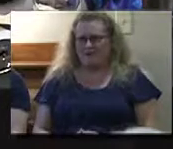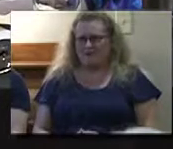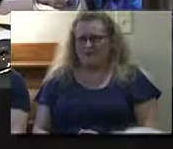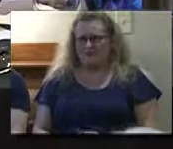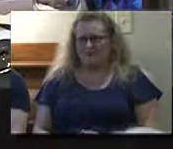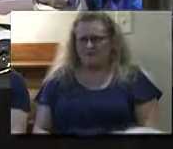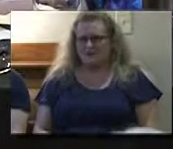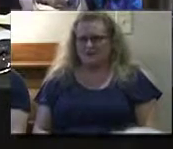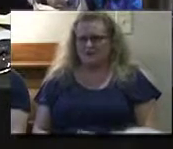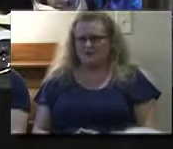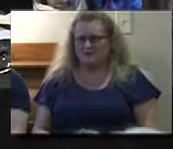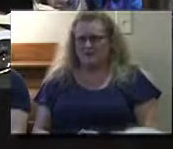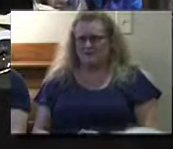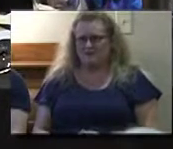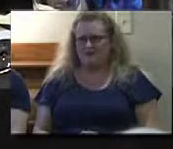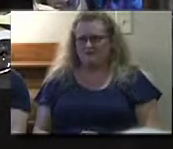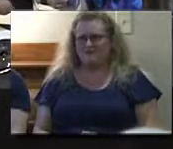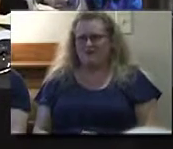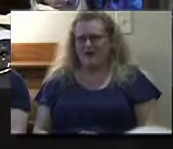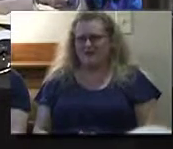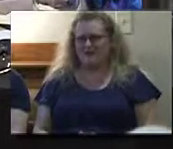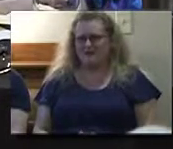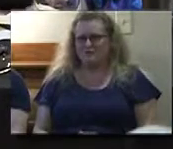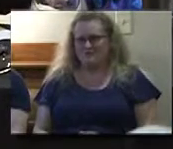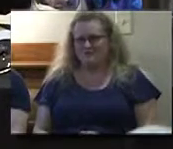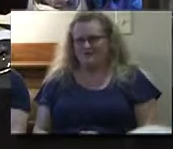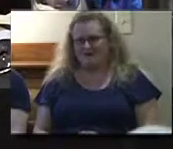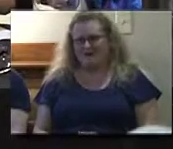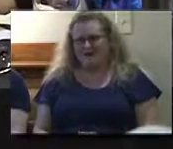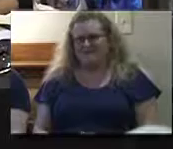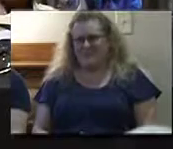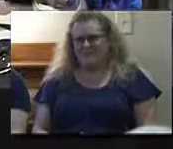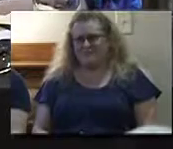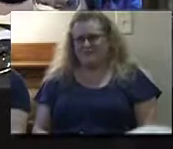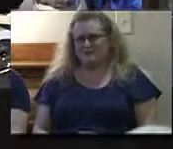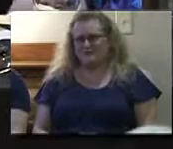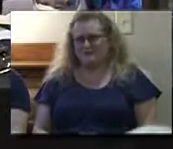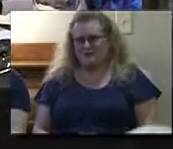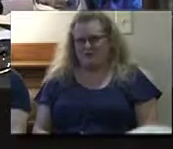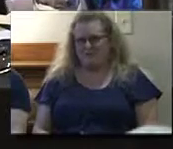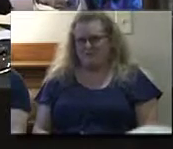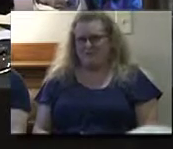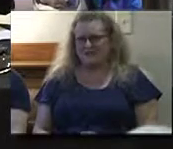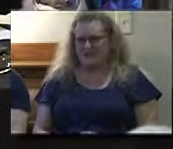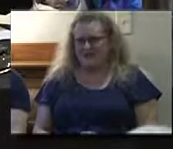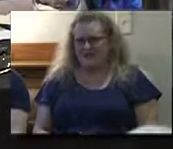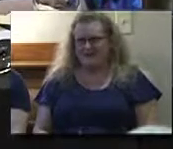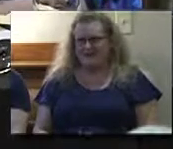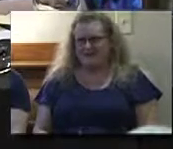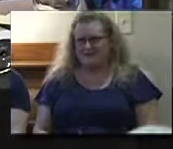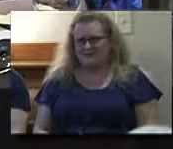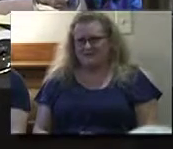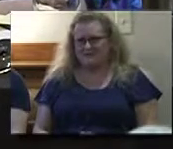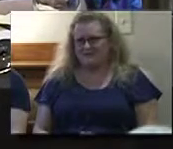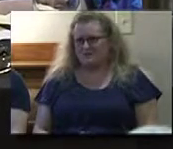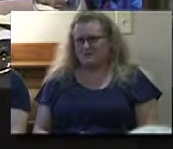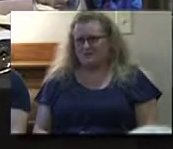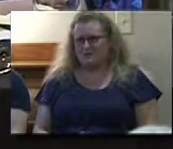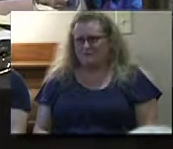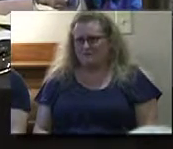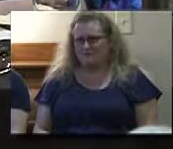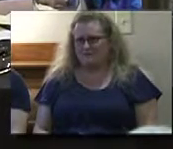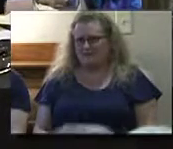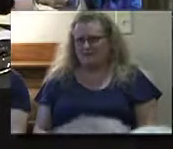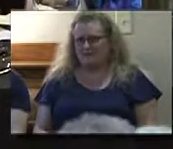you have to have that facial expression to match that. If you're happy, you have to have that facial expression to match that. So, and it's